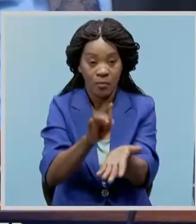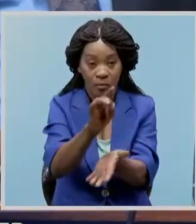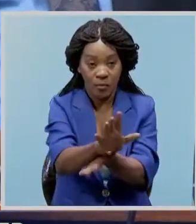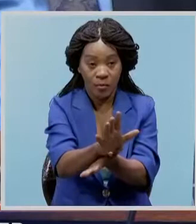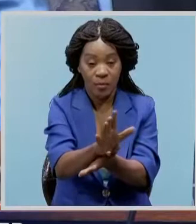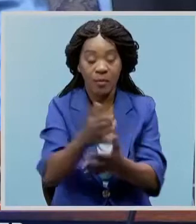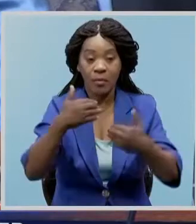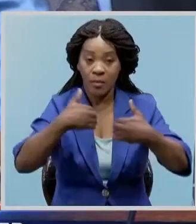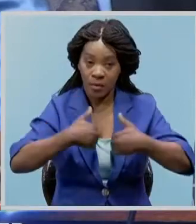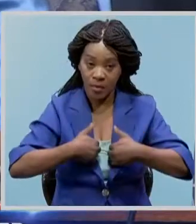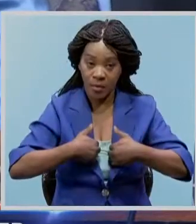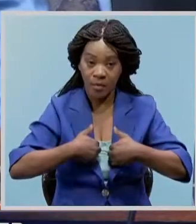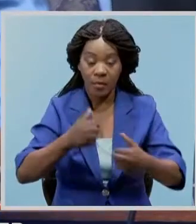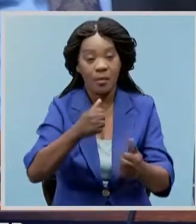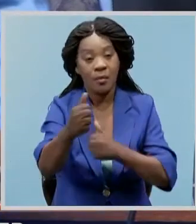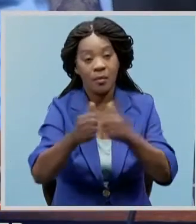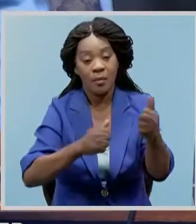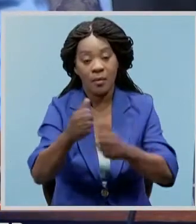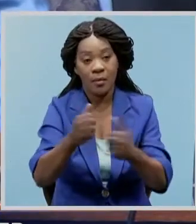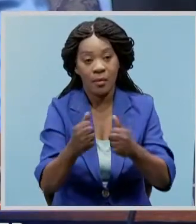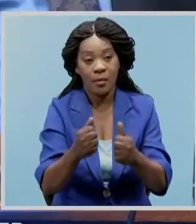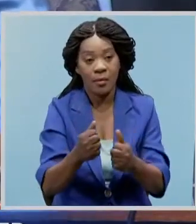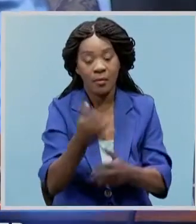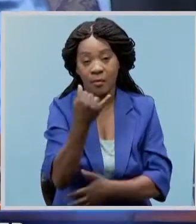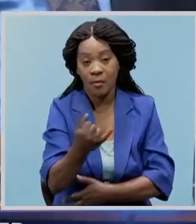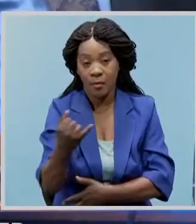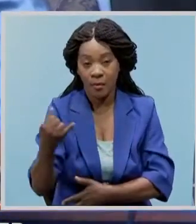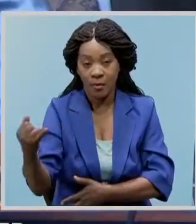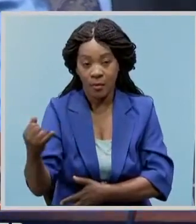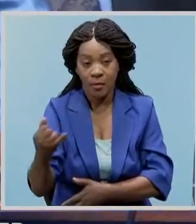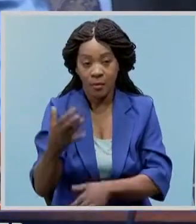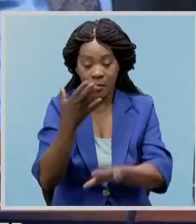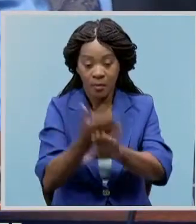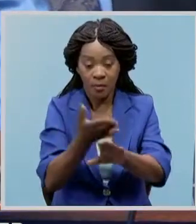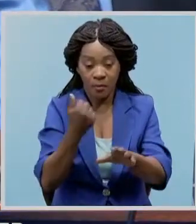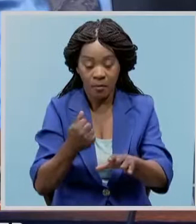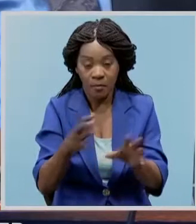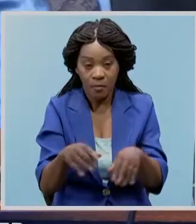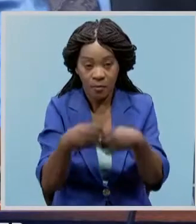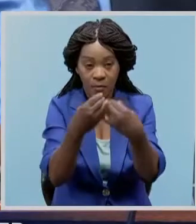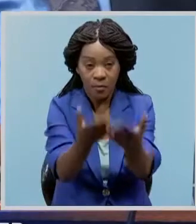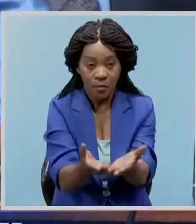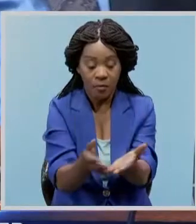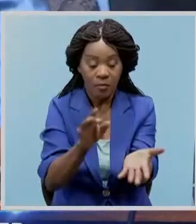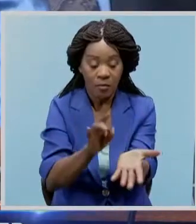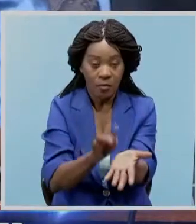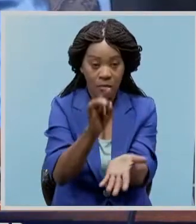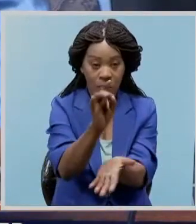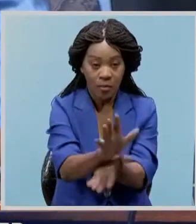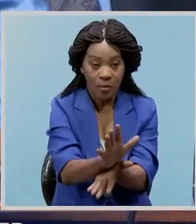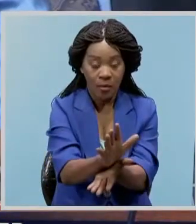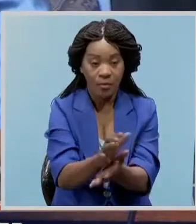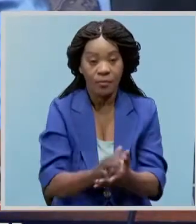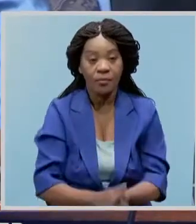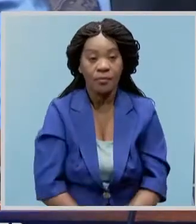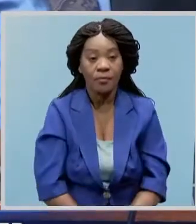had to deal with before the release of social cash transfer funds. But